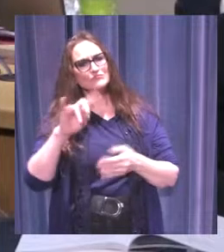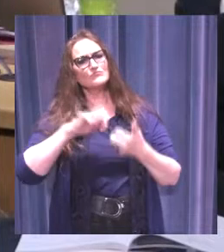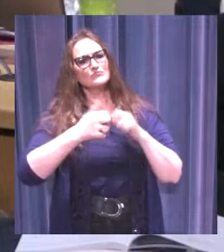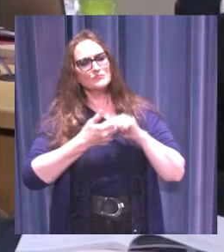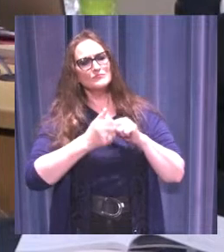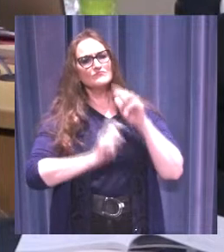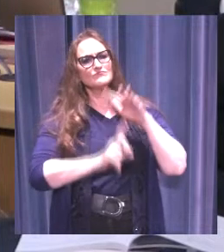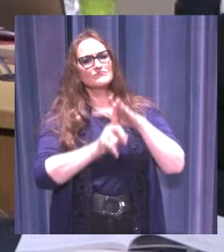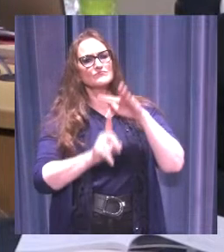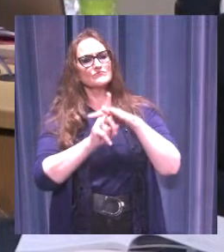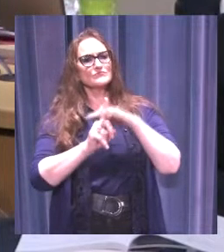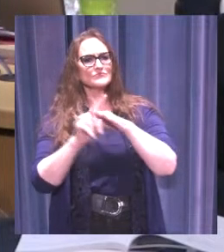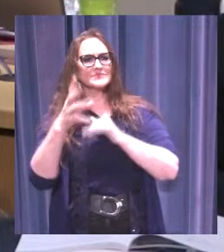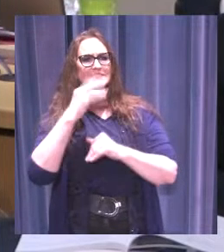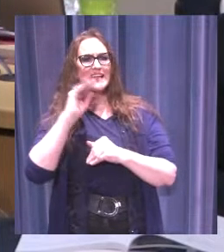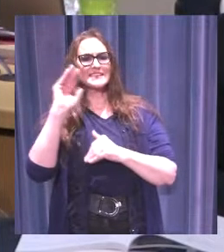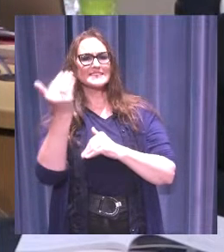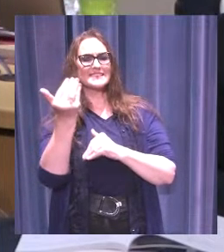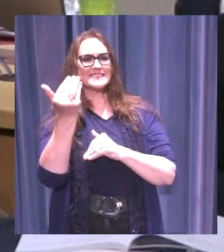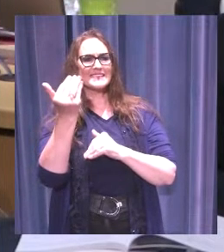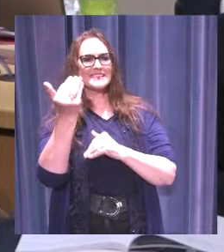appearance of impropriety.